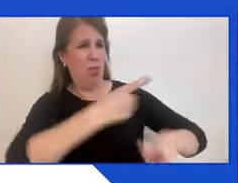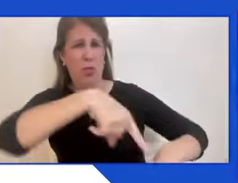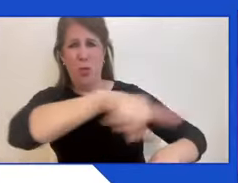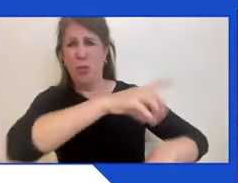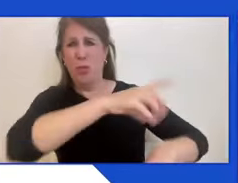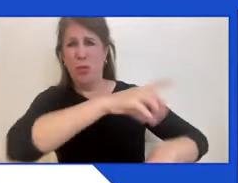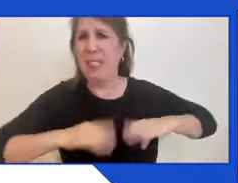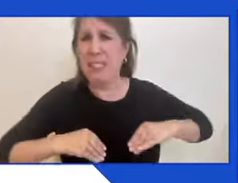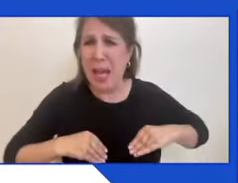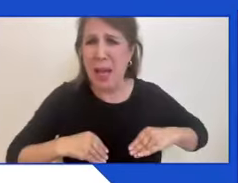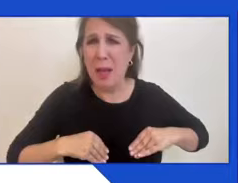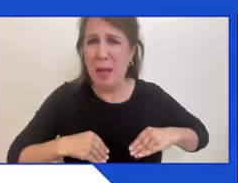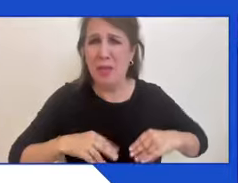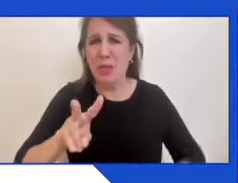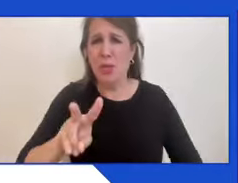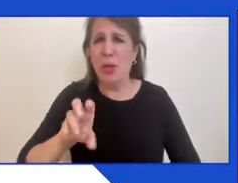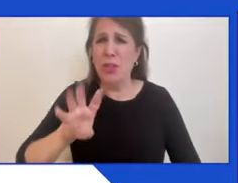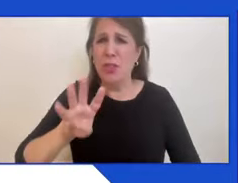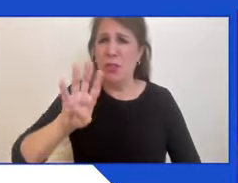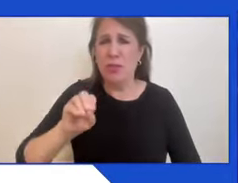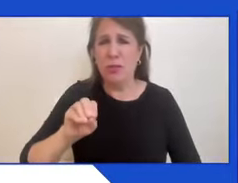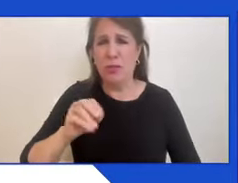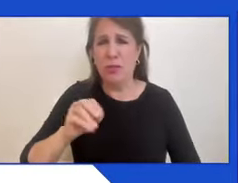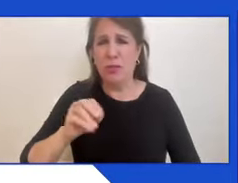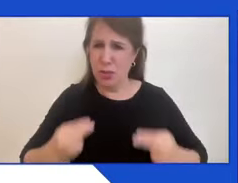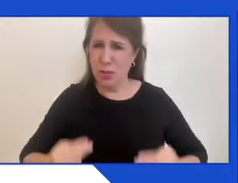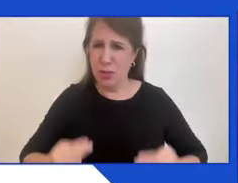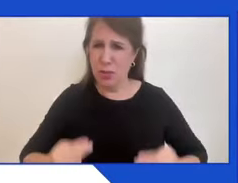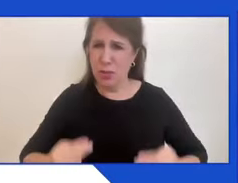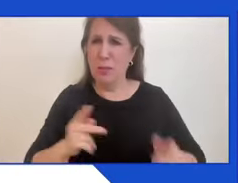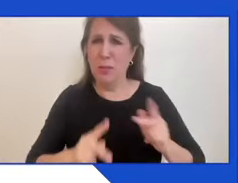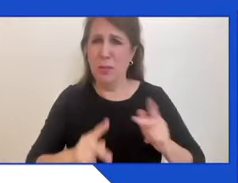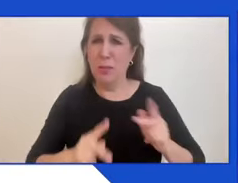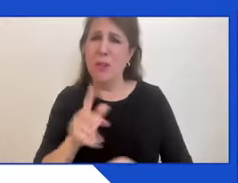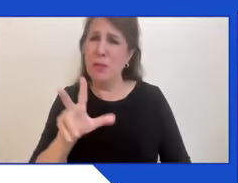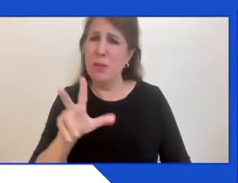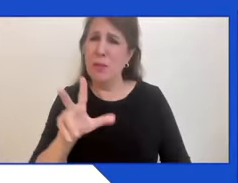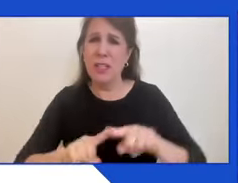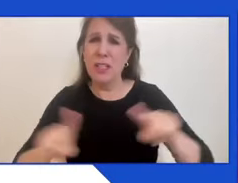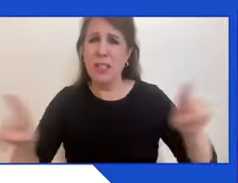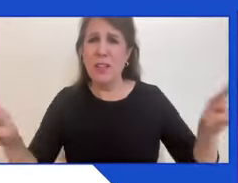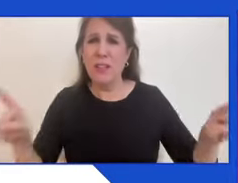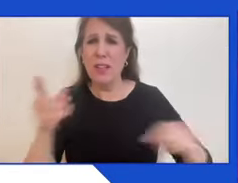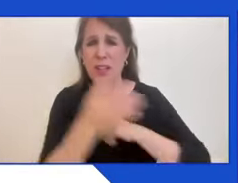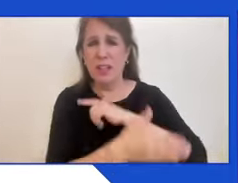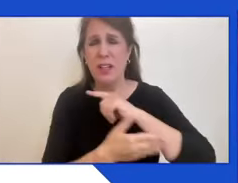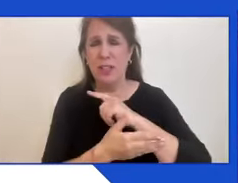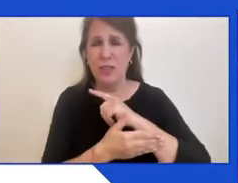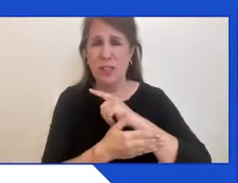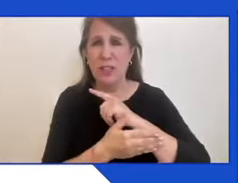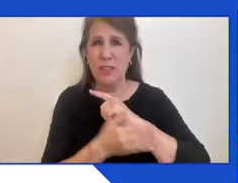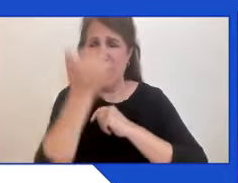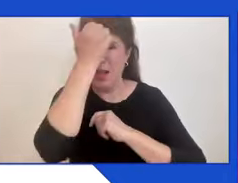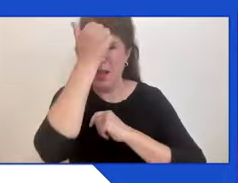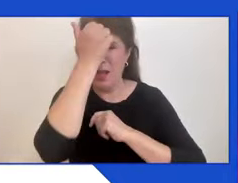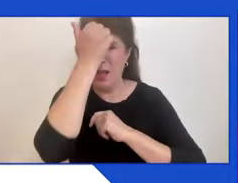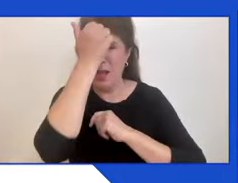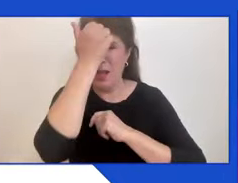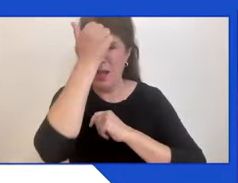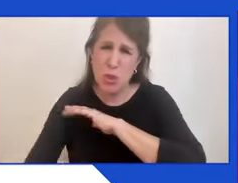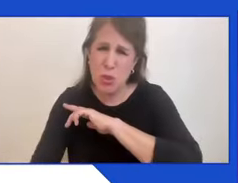240 human beings from almost 30 countries have been stolen and